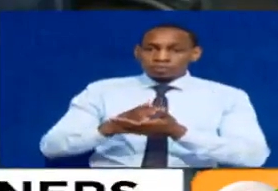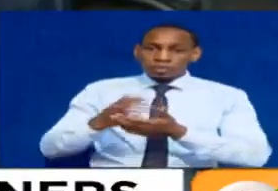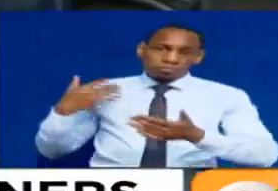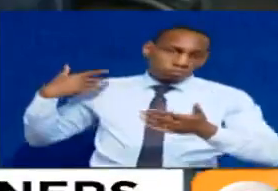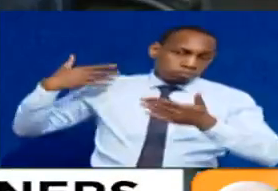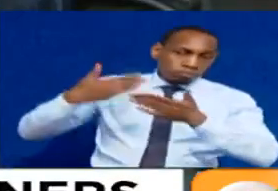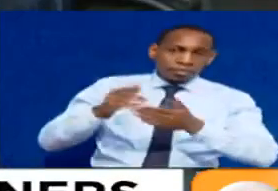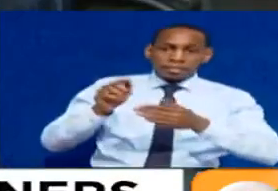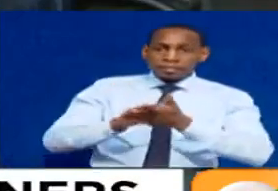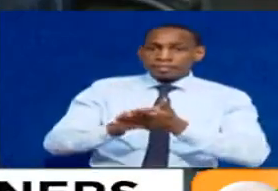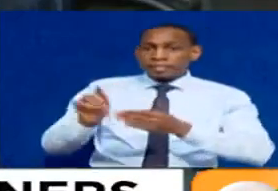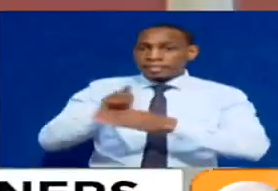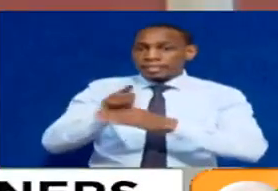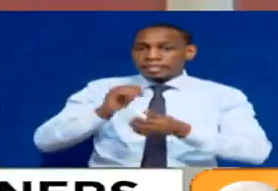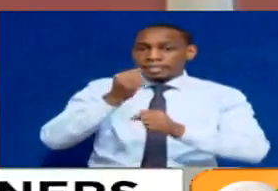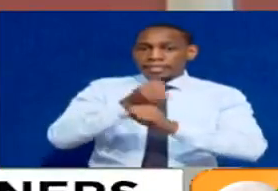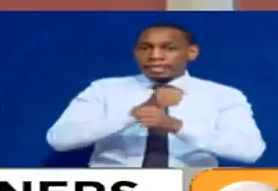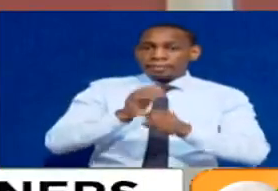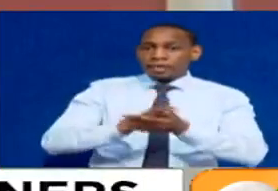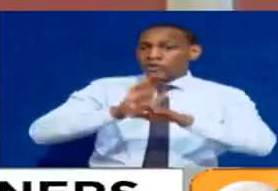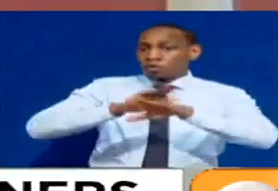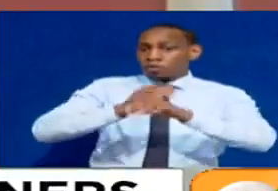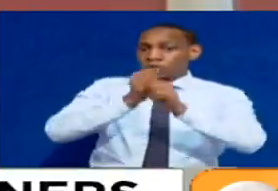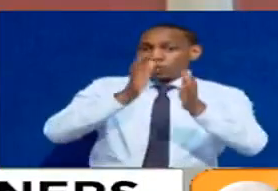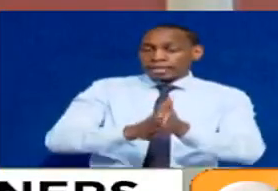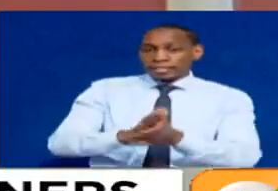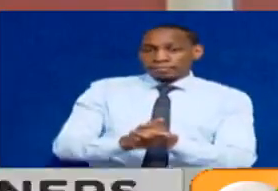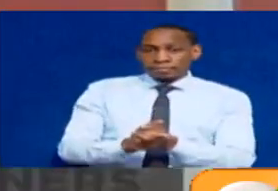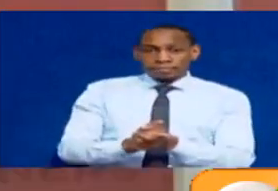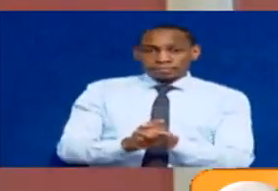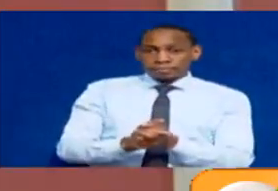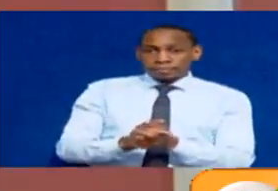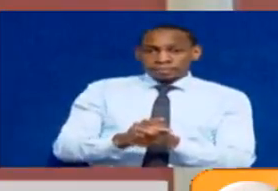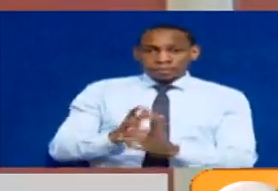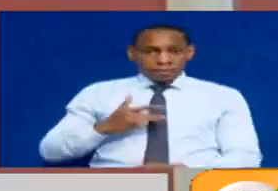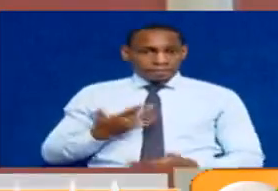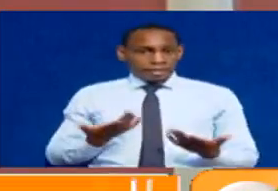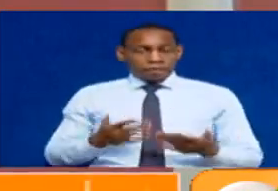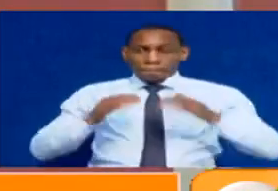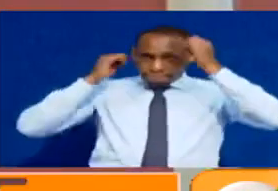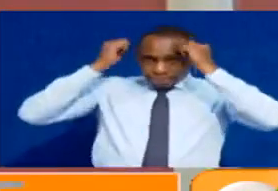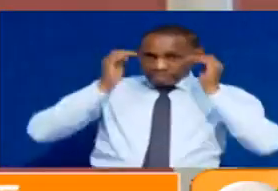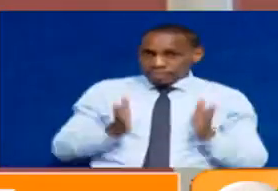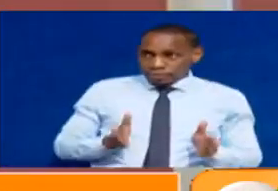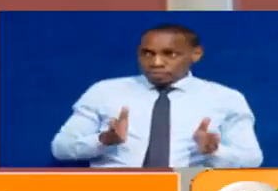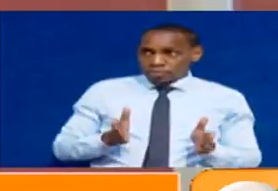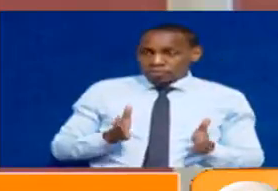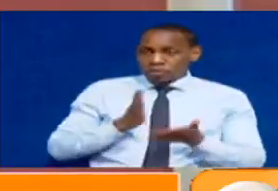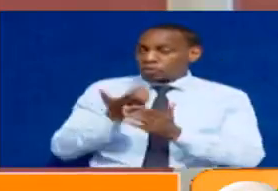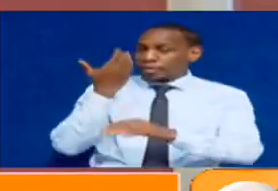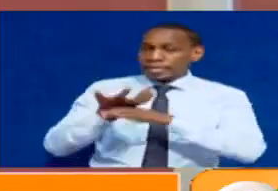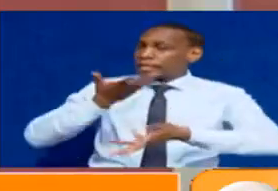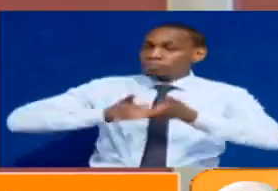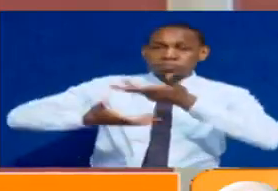training made them effective workers. Yes, the notion is the military guys are hard to deal